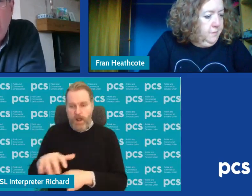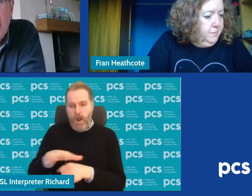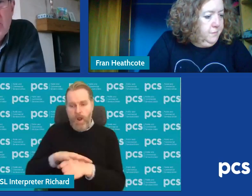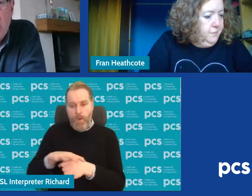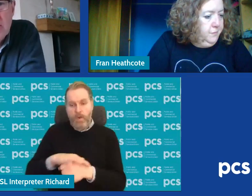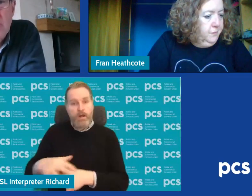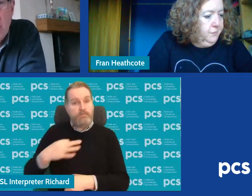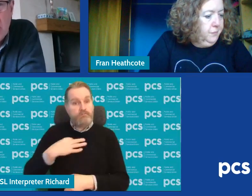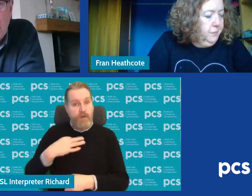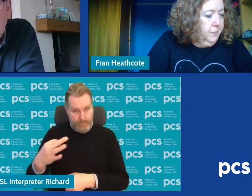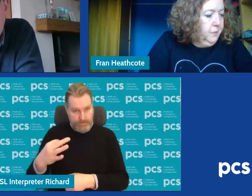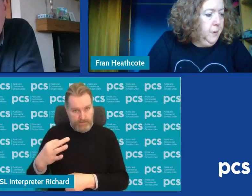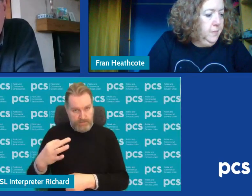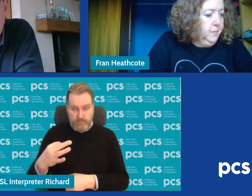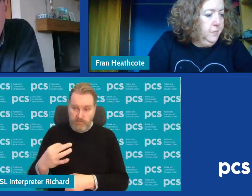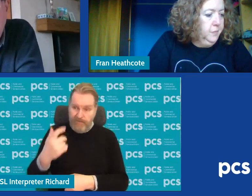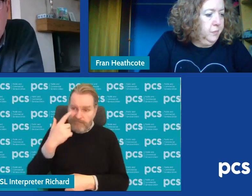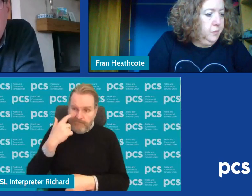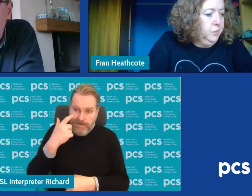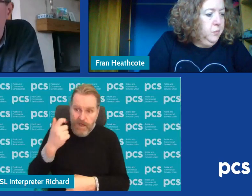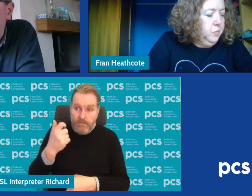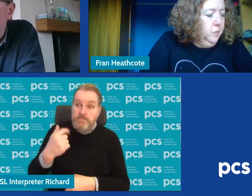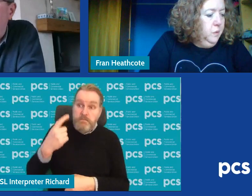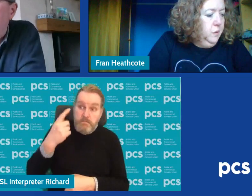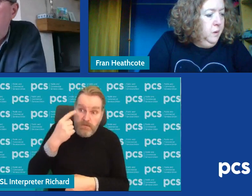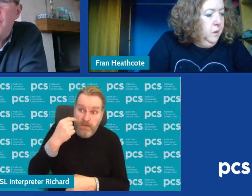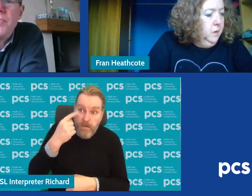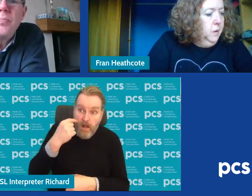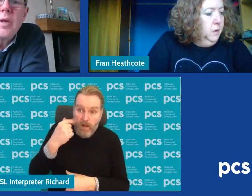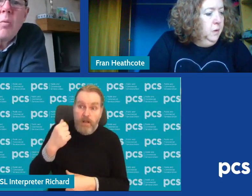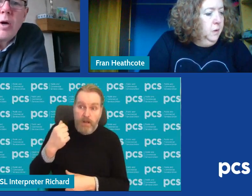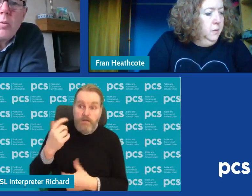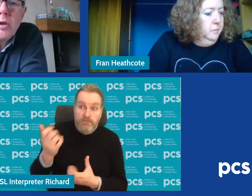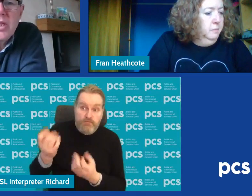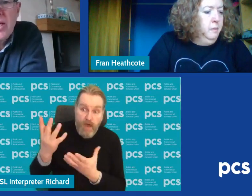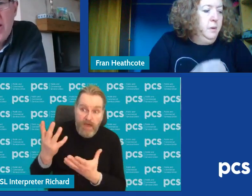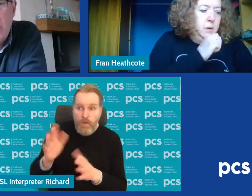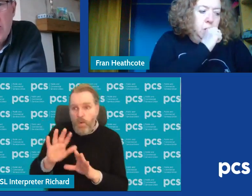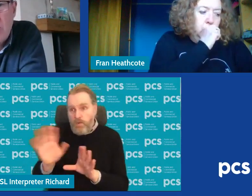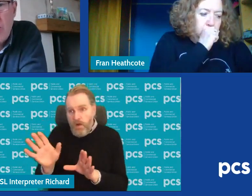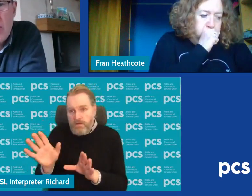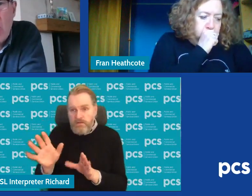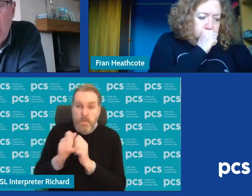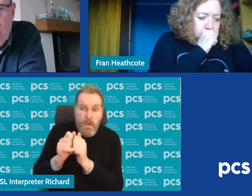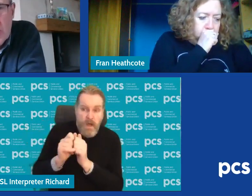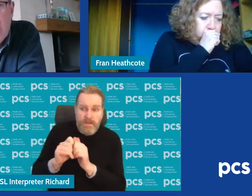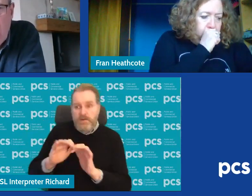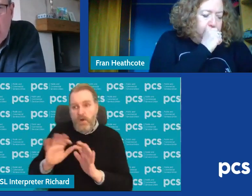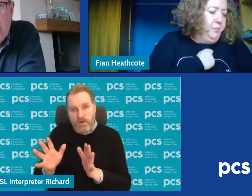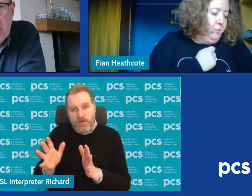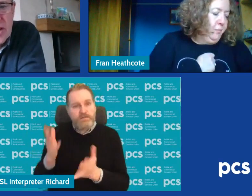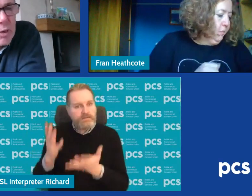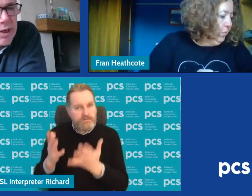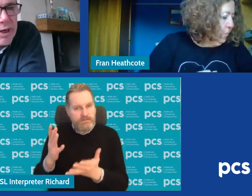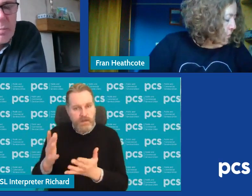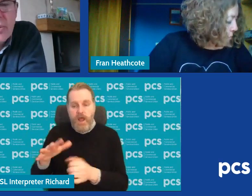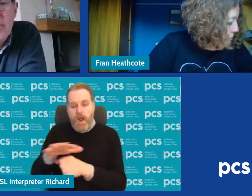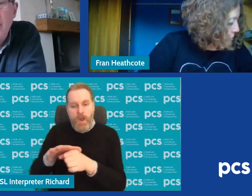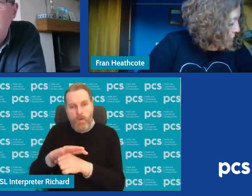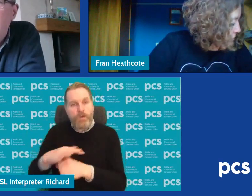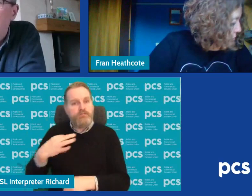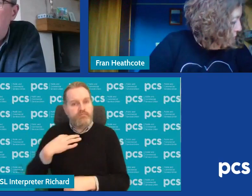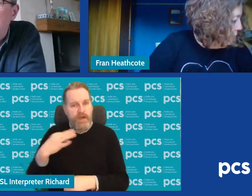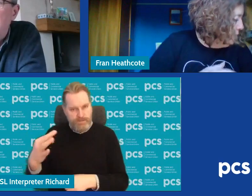looking at what is or isn't possible within the DWP. What I would say now is that what we're constantly weighing